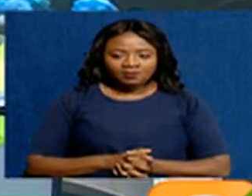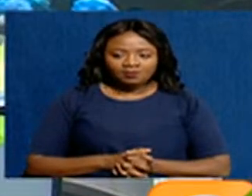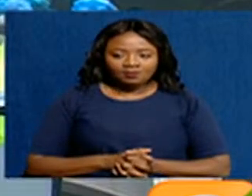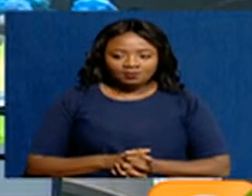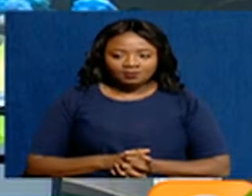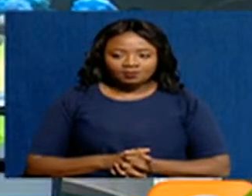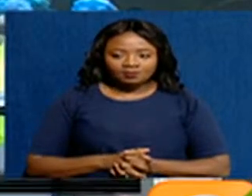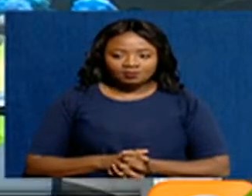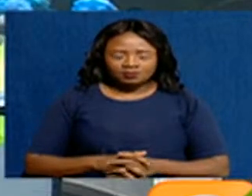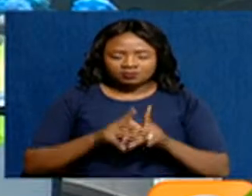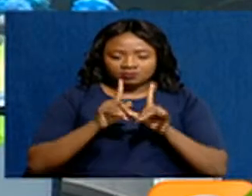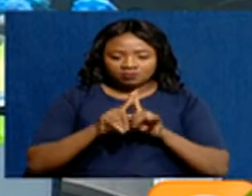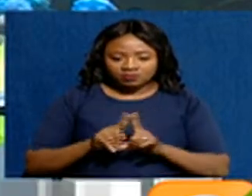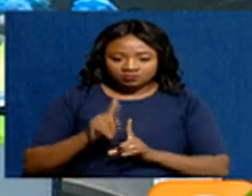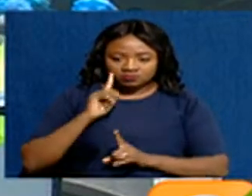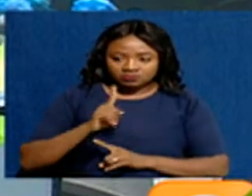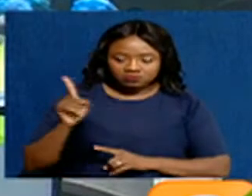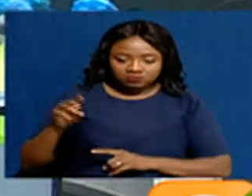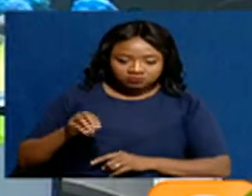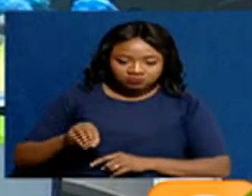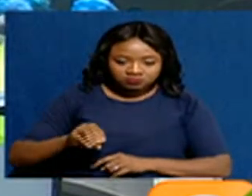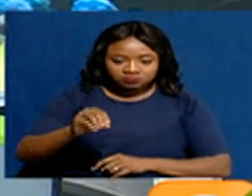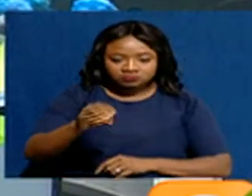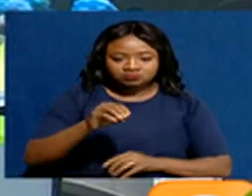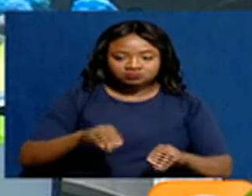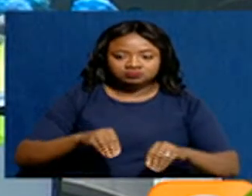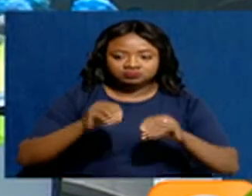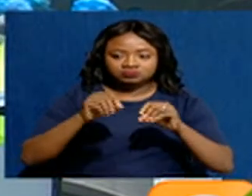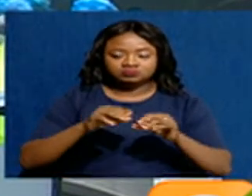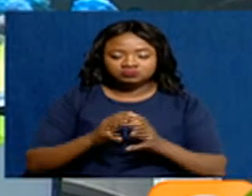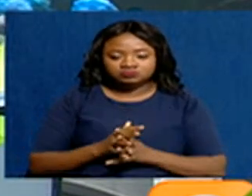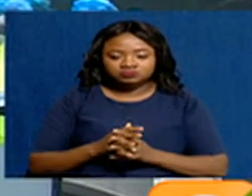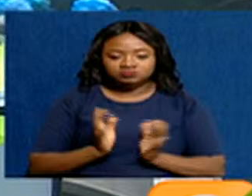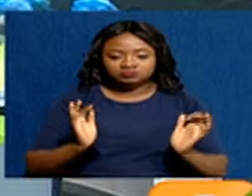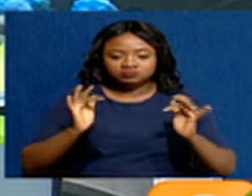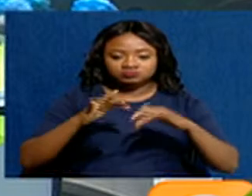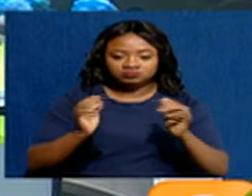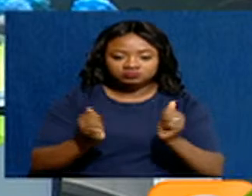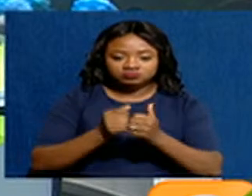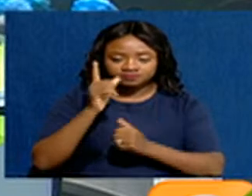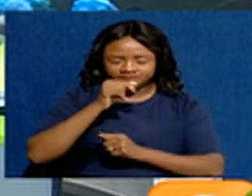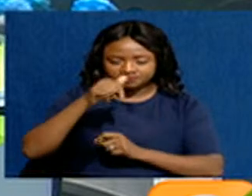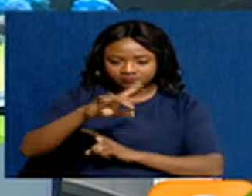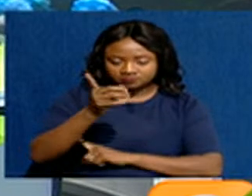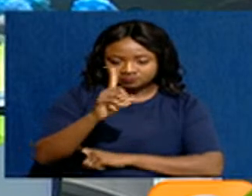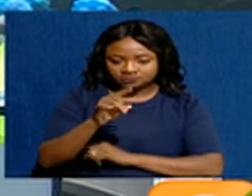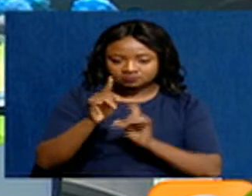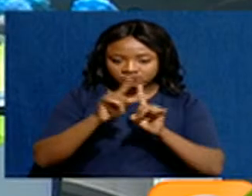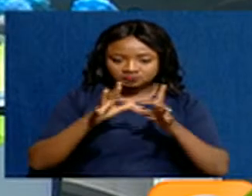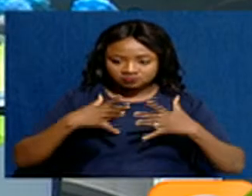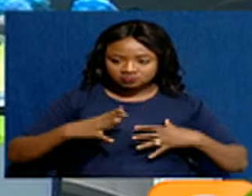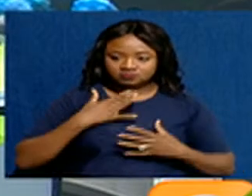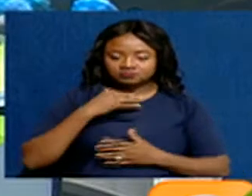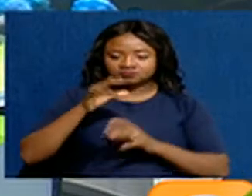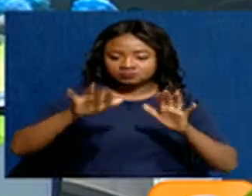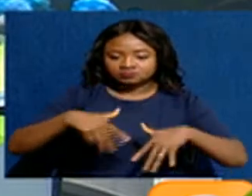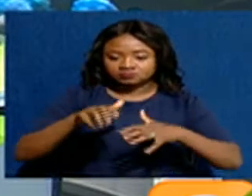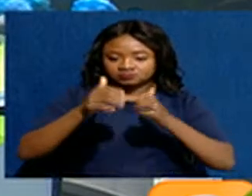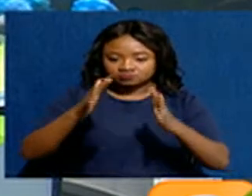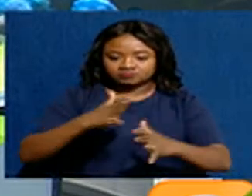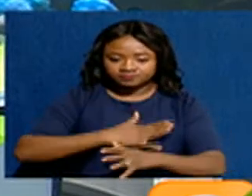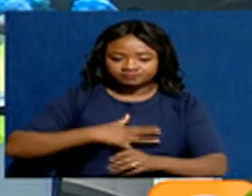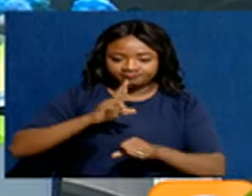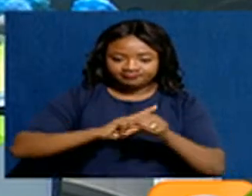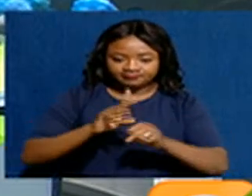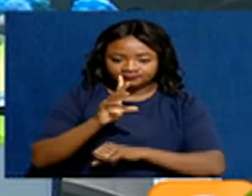The much-awaited Fertilizer and Soil Health Summit finally kicked off in Nairobi, with participants calling upon farmers to use data to improve their